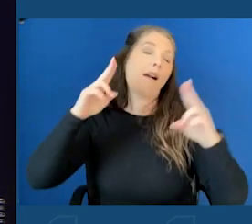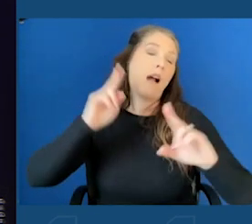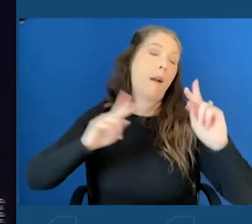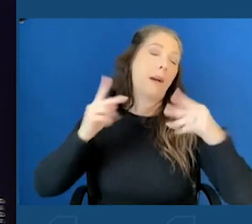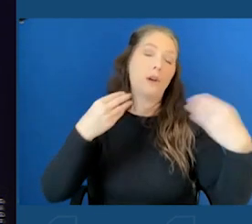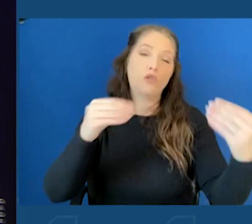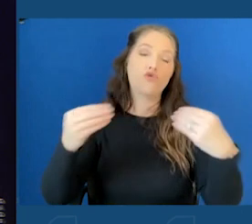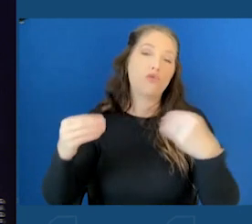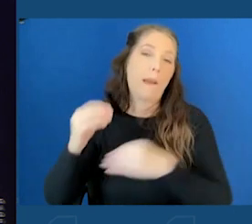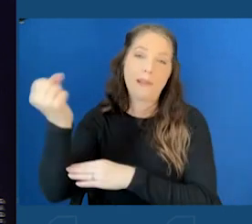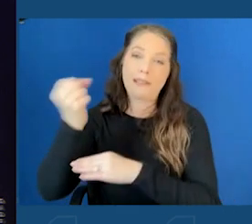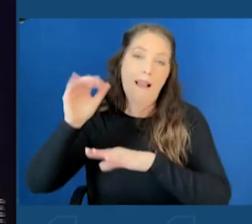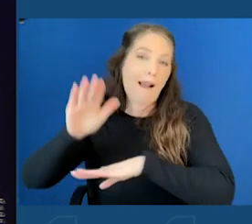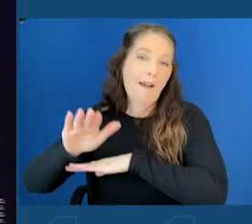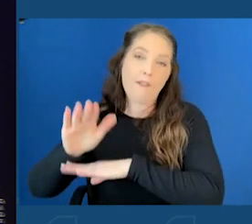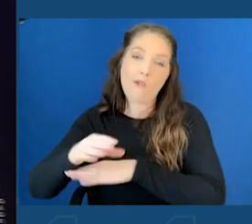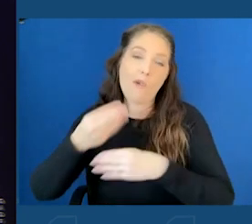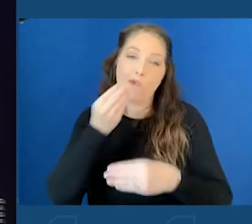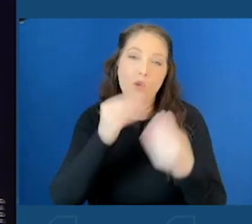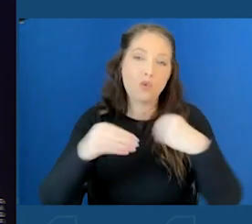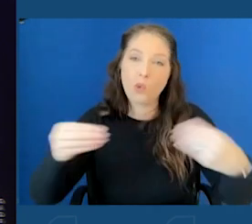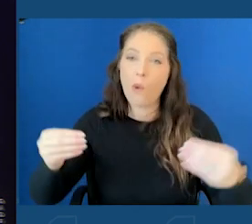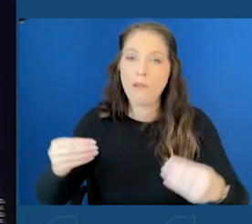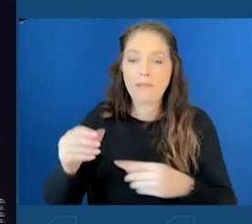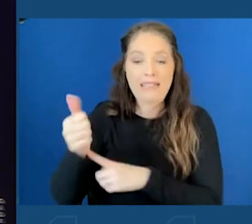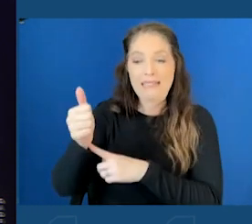Saturday afternoon in a grocery store. 10 minutes from my home.